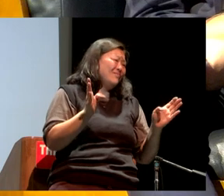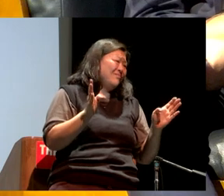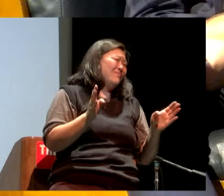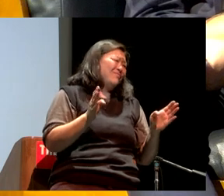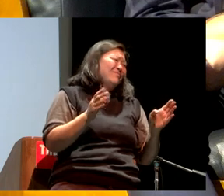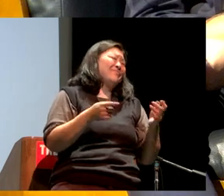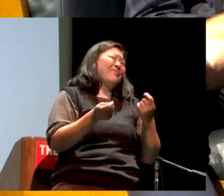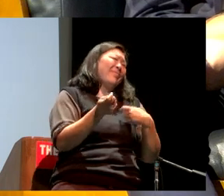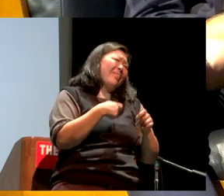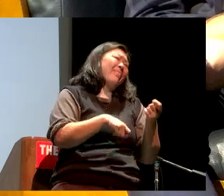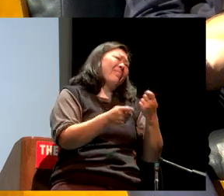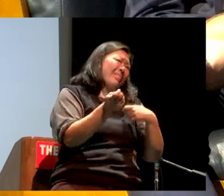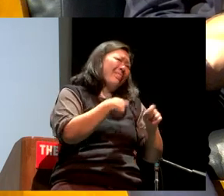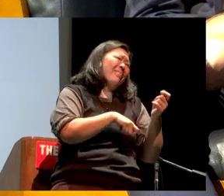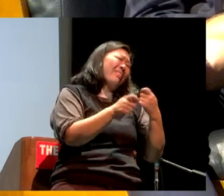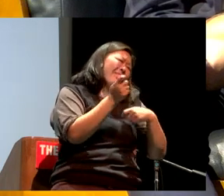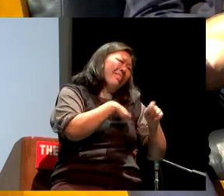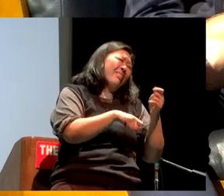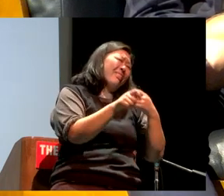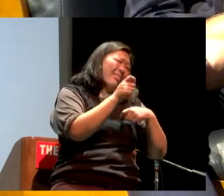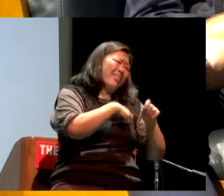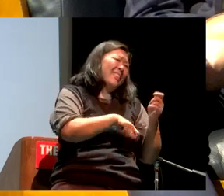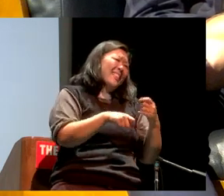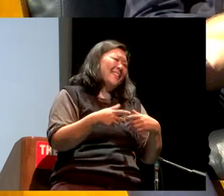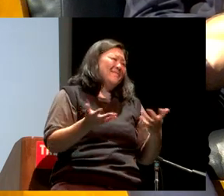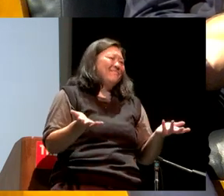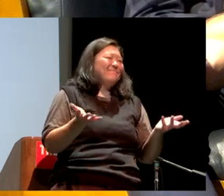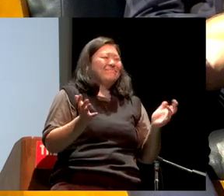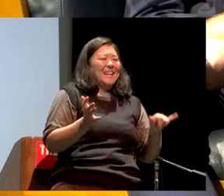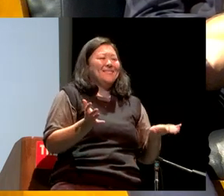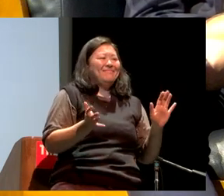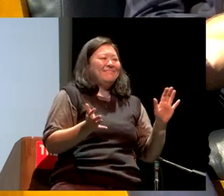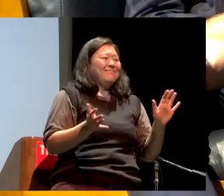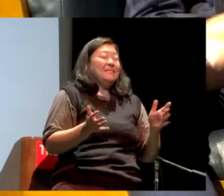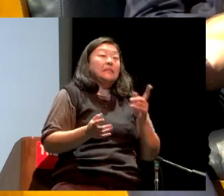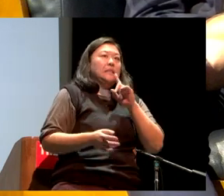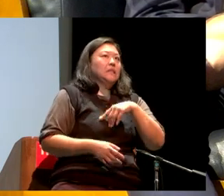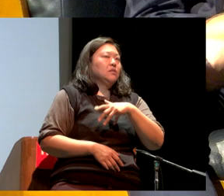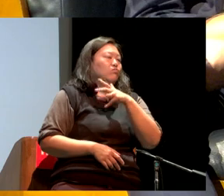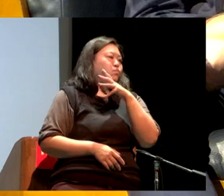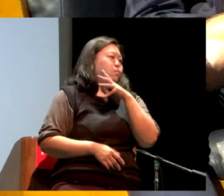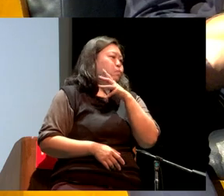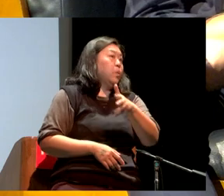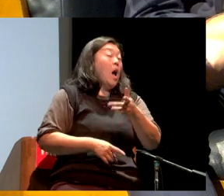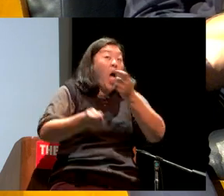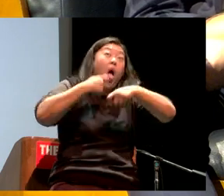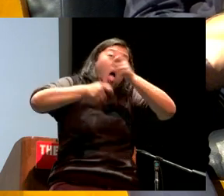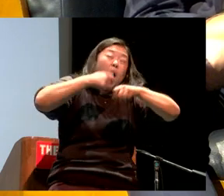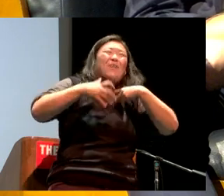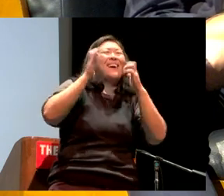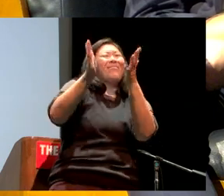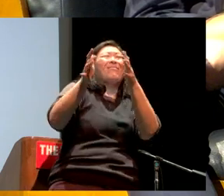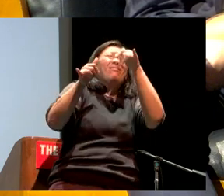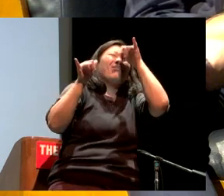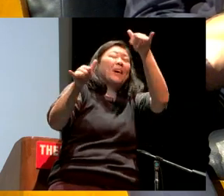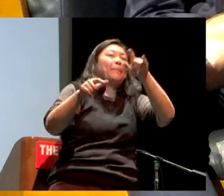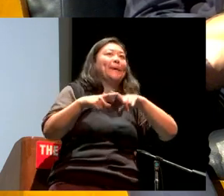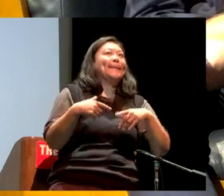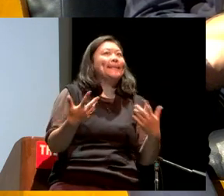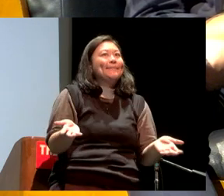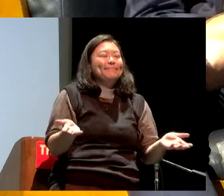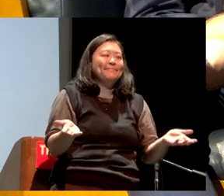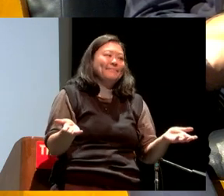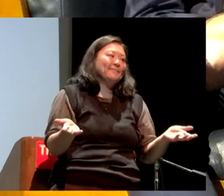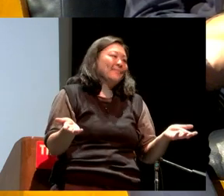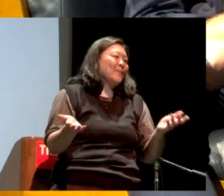should think and consume, and I hate the word consuming. And I think what we can leave as a legacy and what we try to do every day at Artifact, even though it's not like we